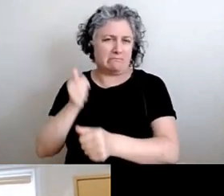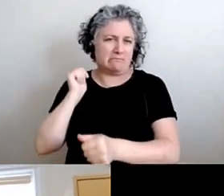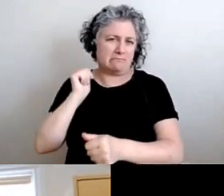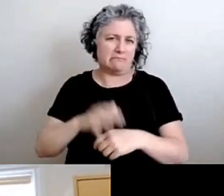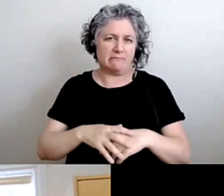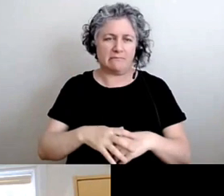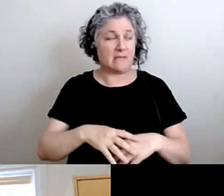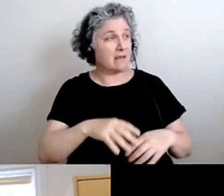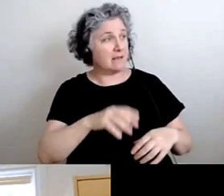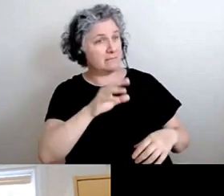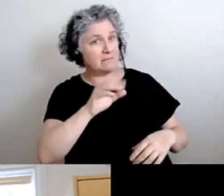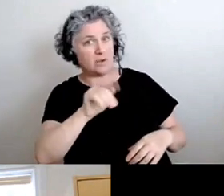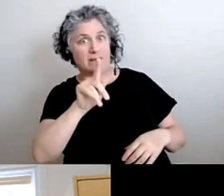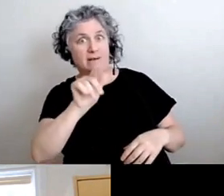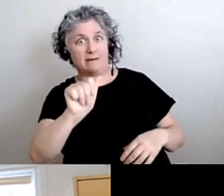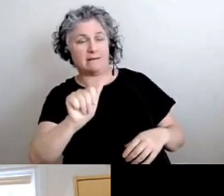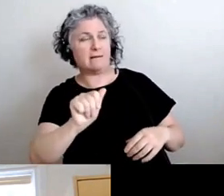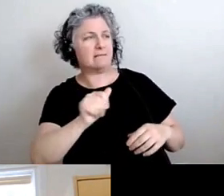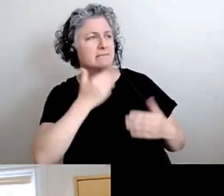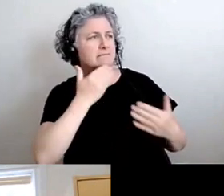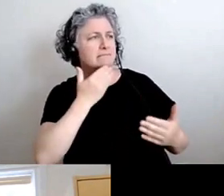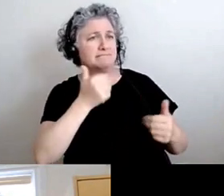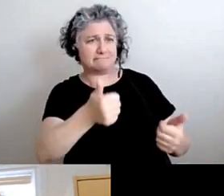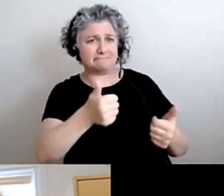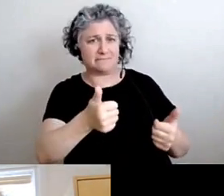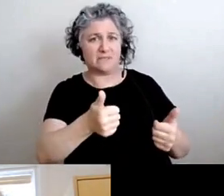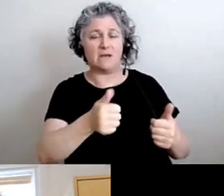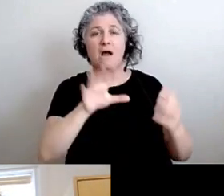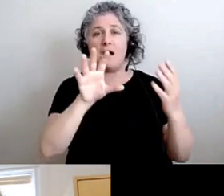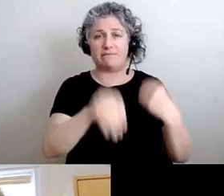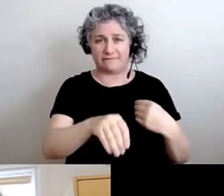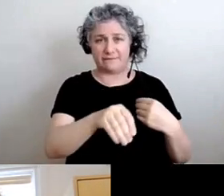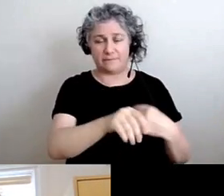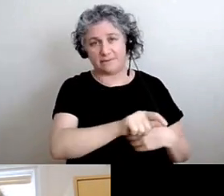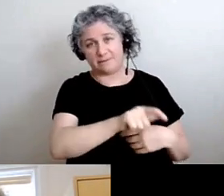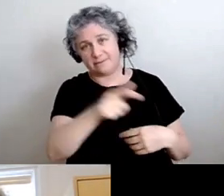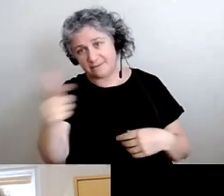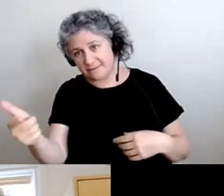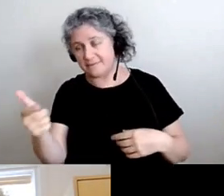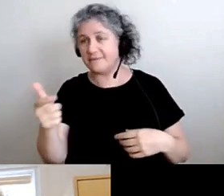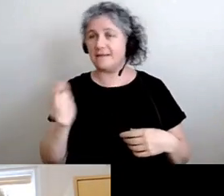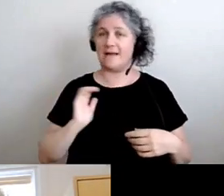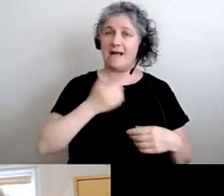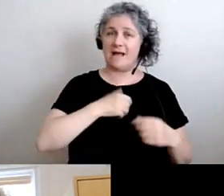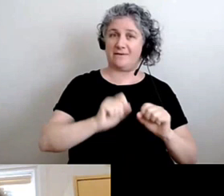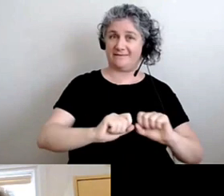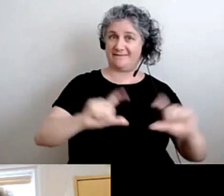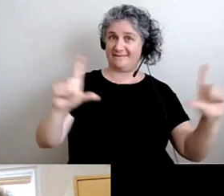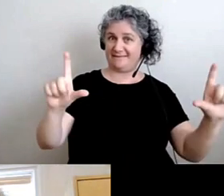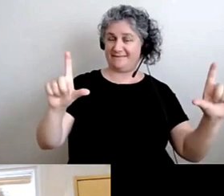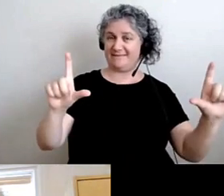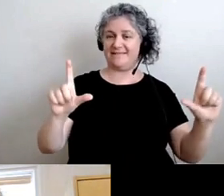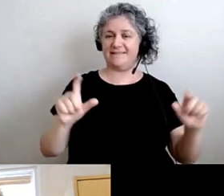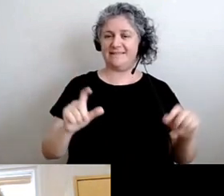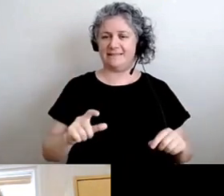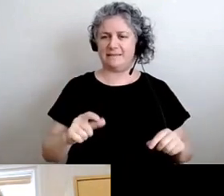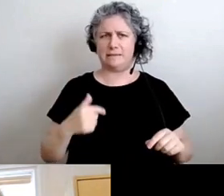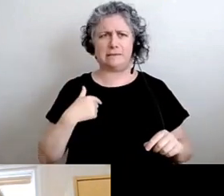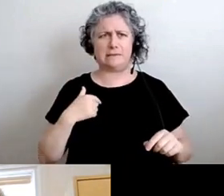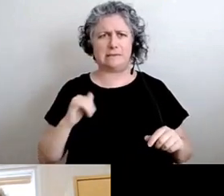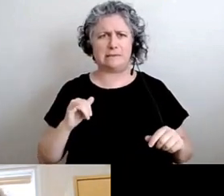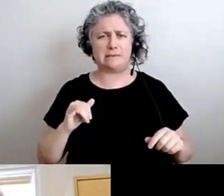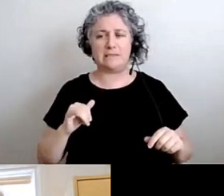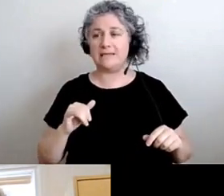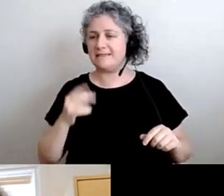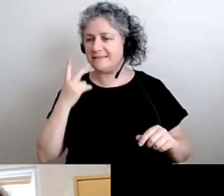Okay, so if you can switch back or stop sharing your screen, we will switch back to our slides. In the meantime, I can see in the chat